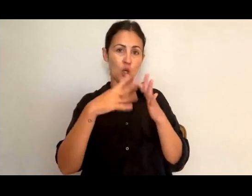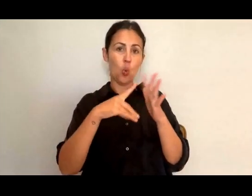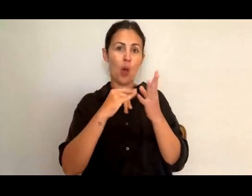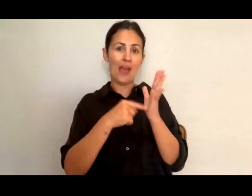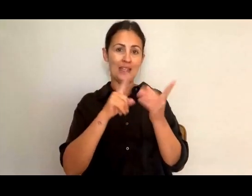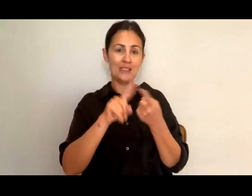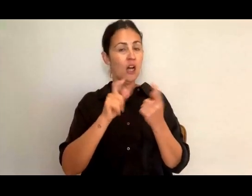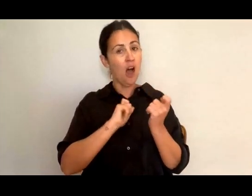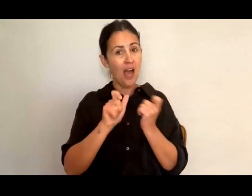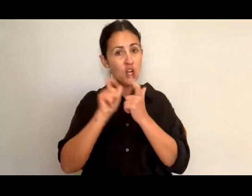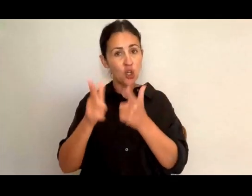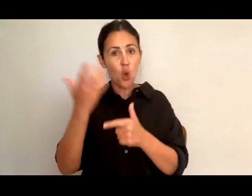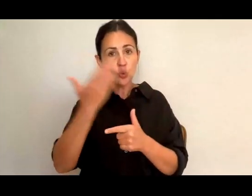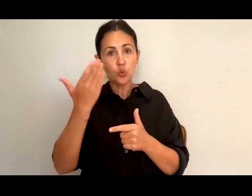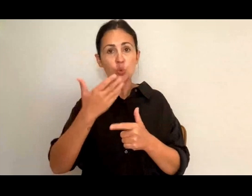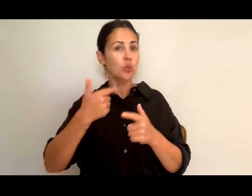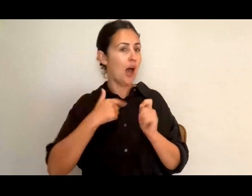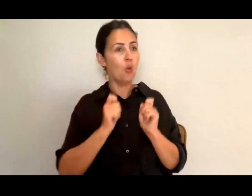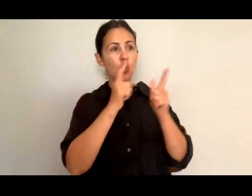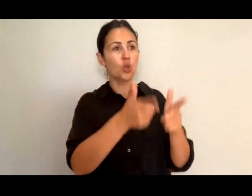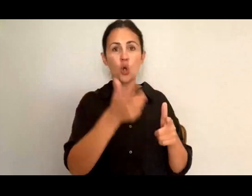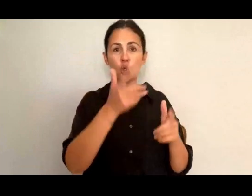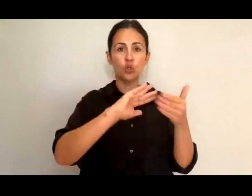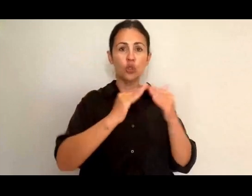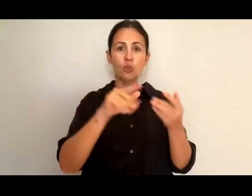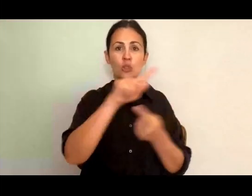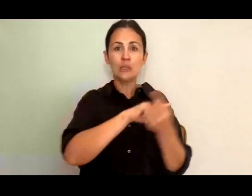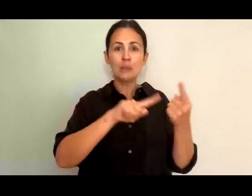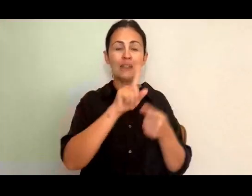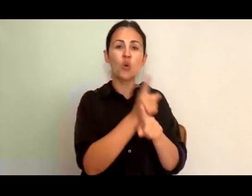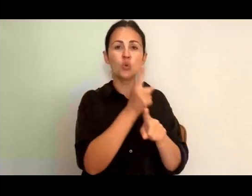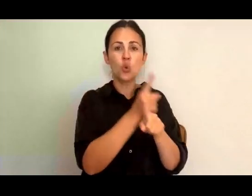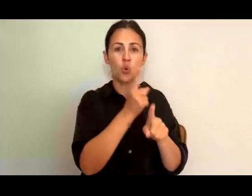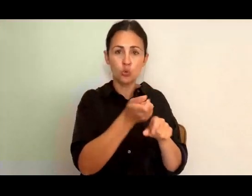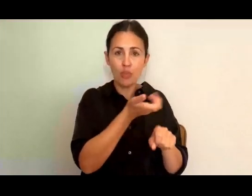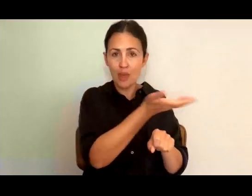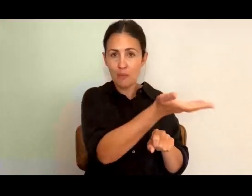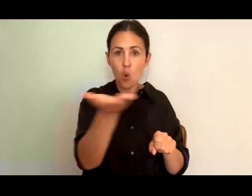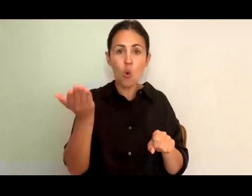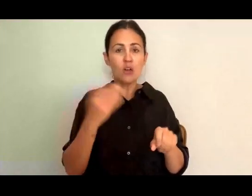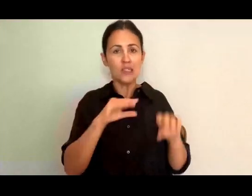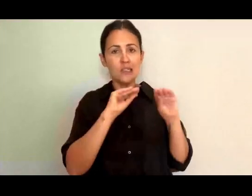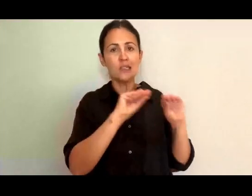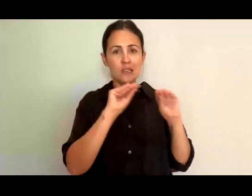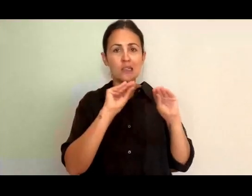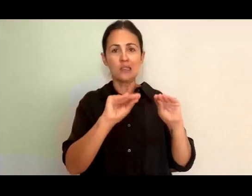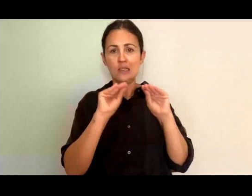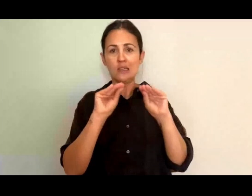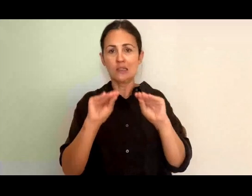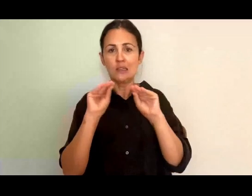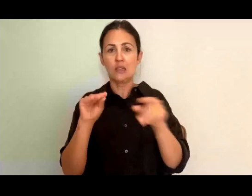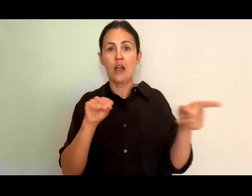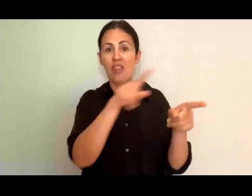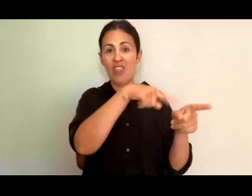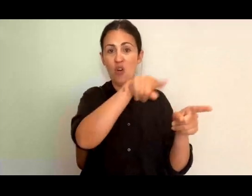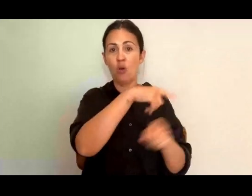people about ways that we can reduce our waste and ways that we can use the recycling service correctly, it's a very dry topic. It's very hard to